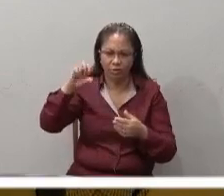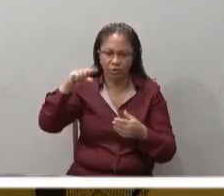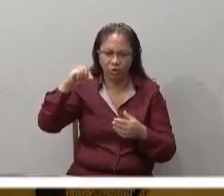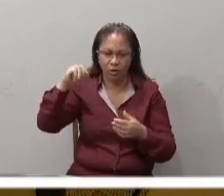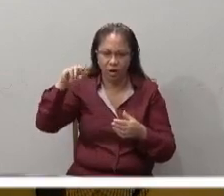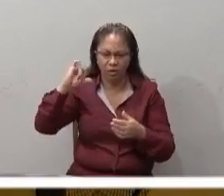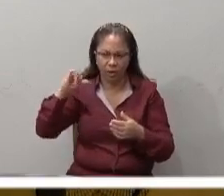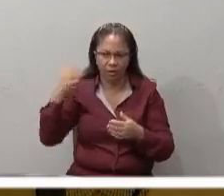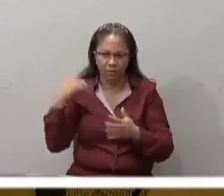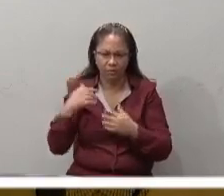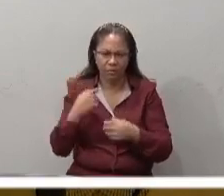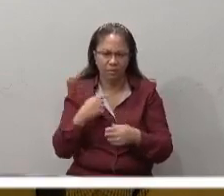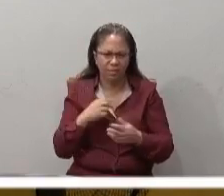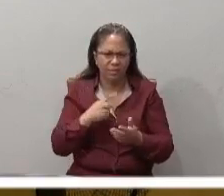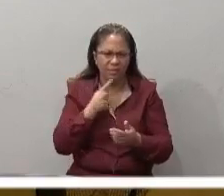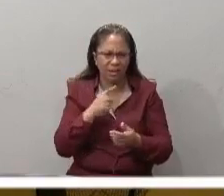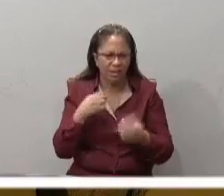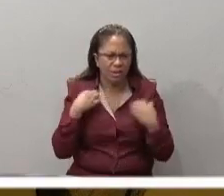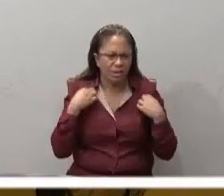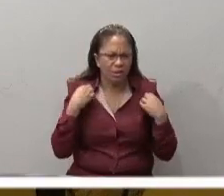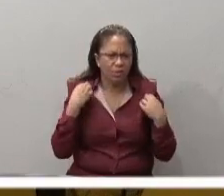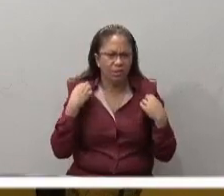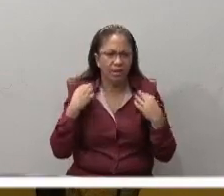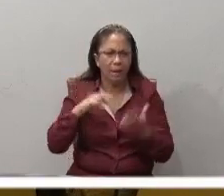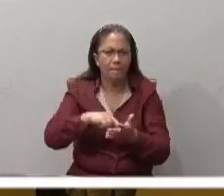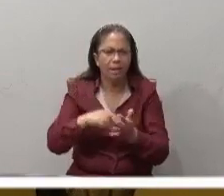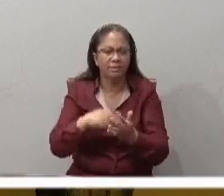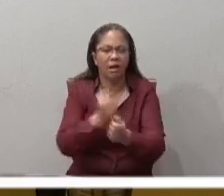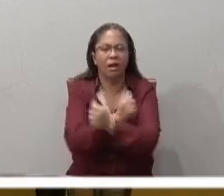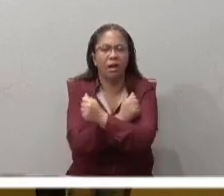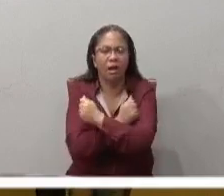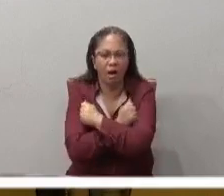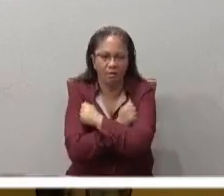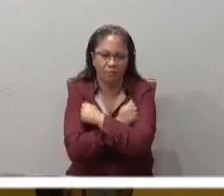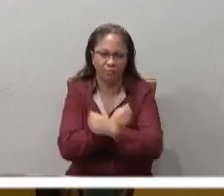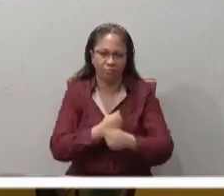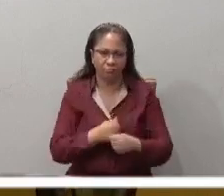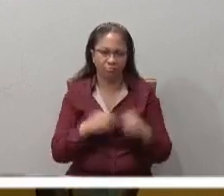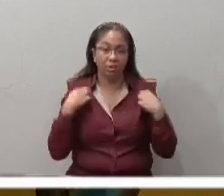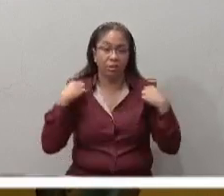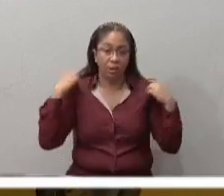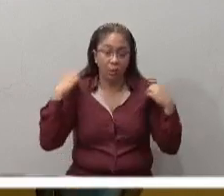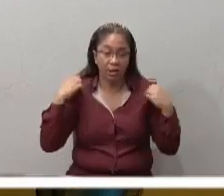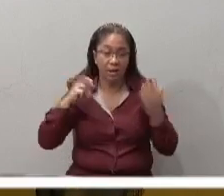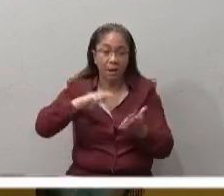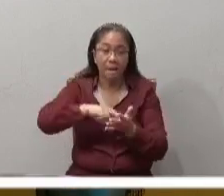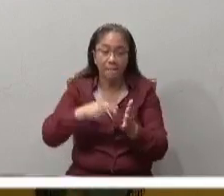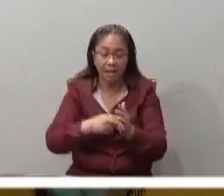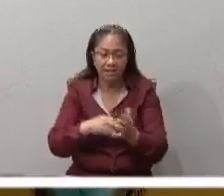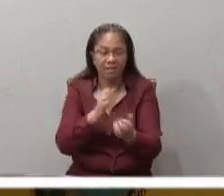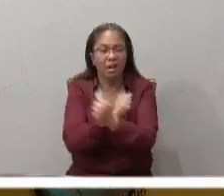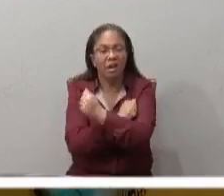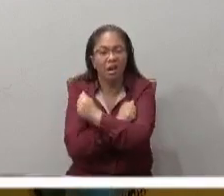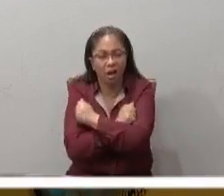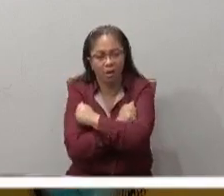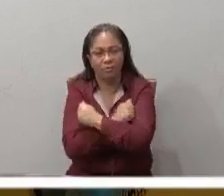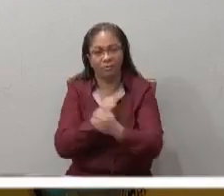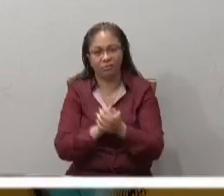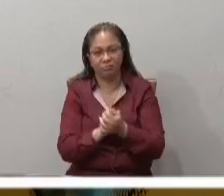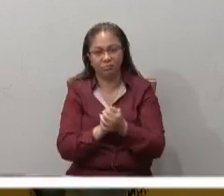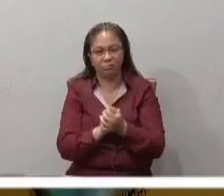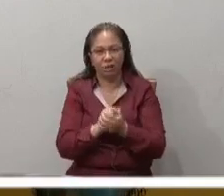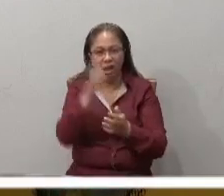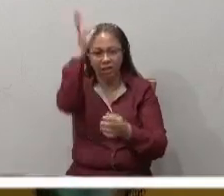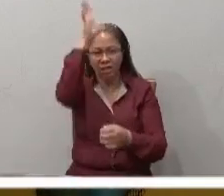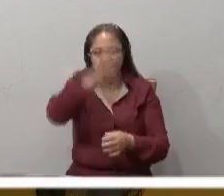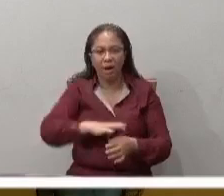clothing is love. Because what did Jesus come with? Love. I clothe you with the garment of love. And what the man did